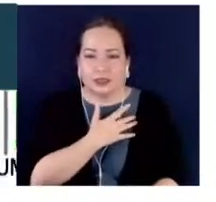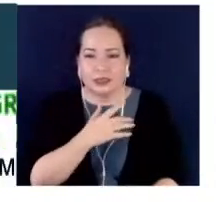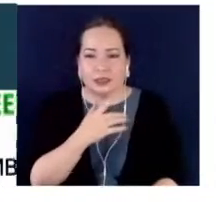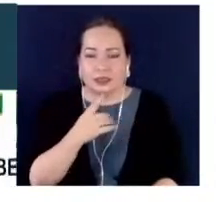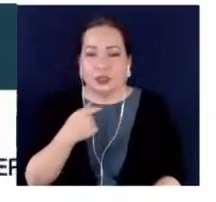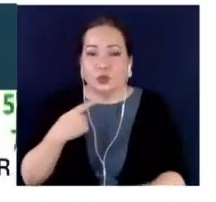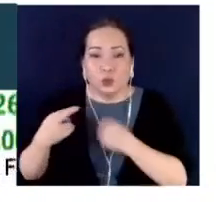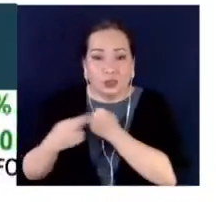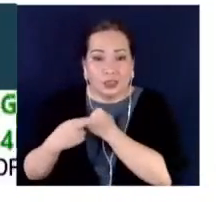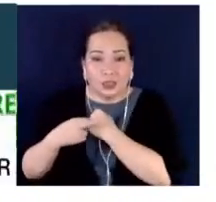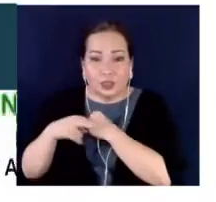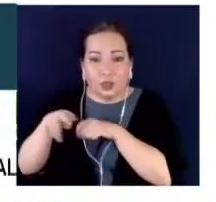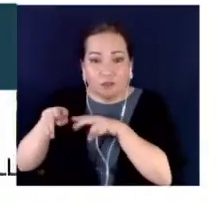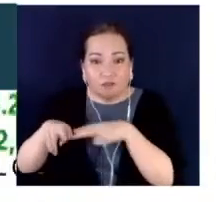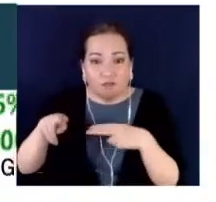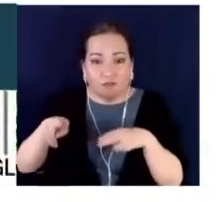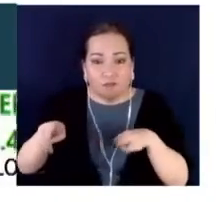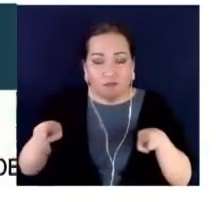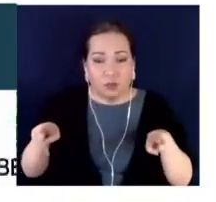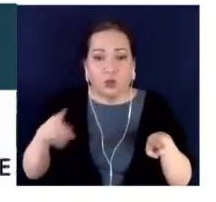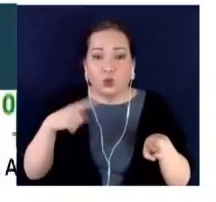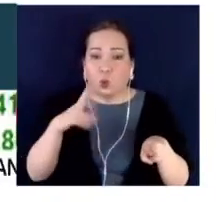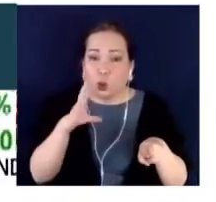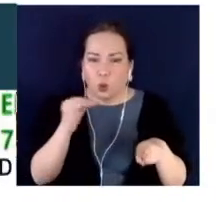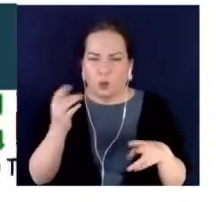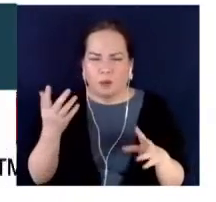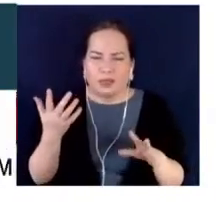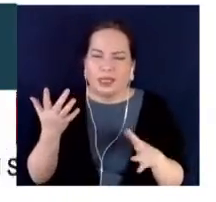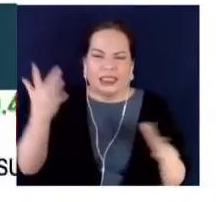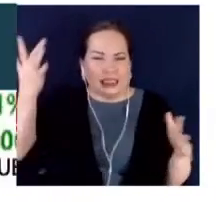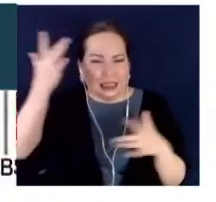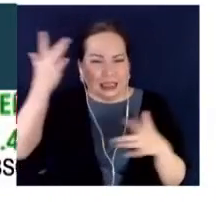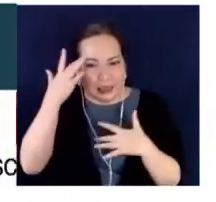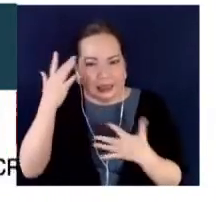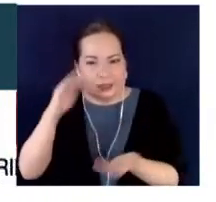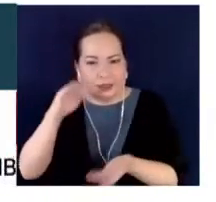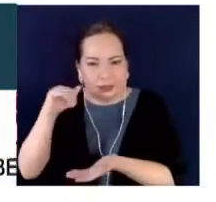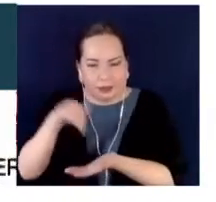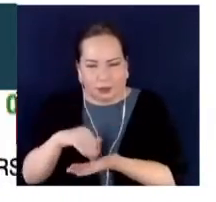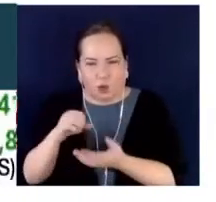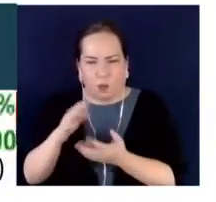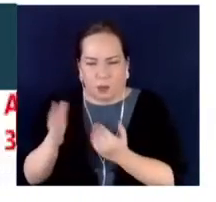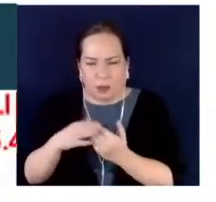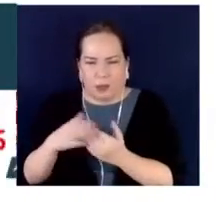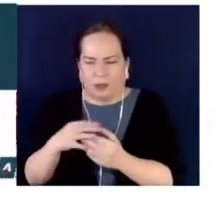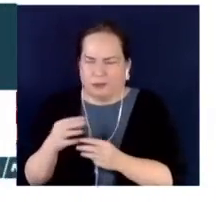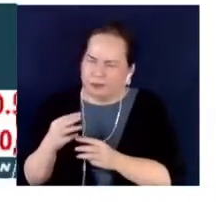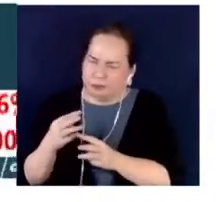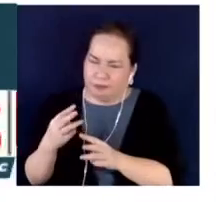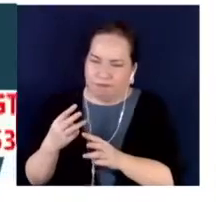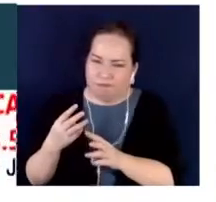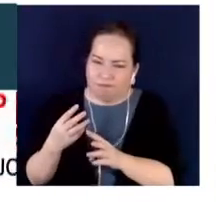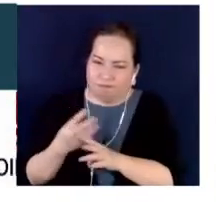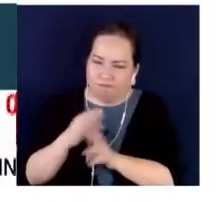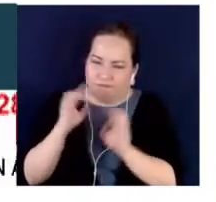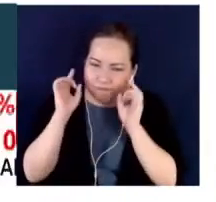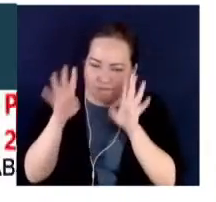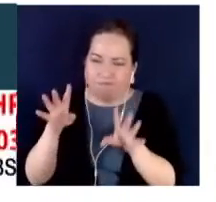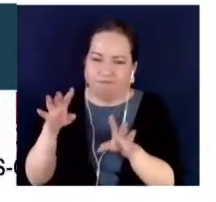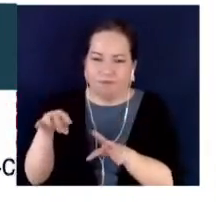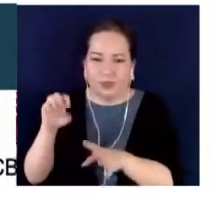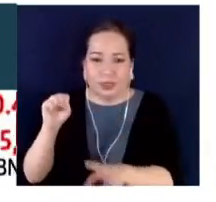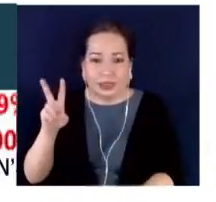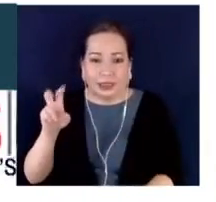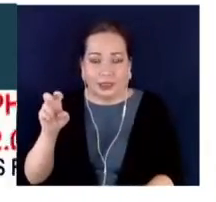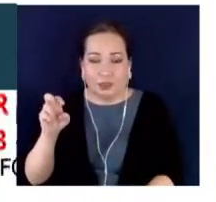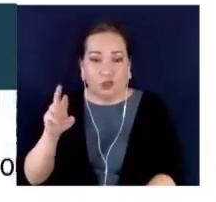beds to people or to patients who are moderate or severely affected, rather than, you know, fill